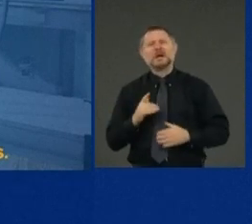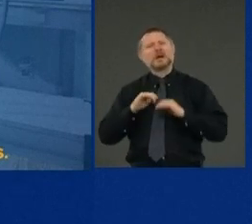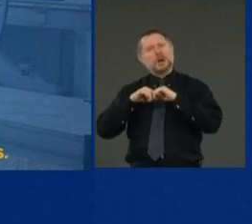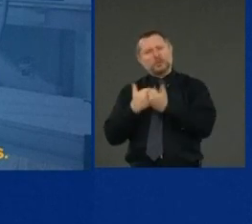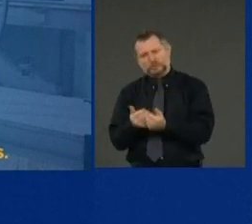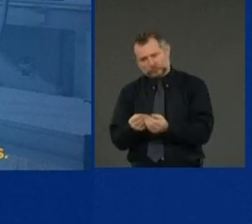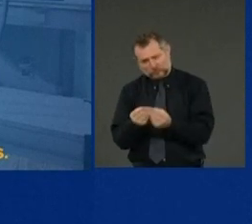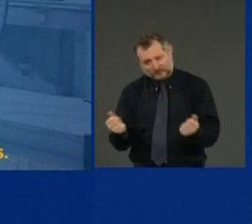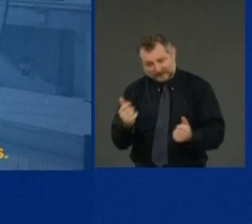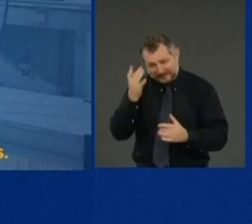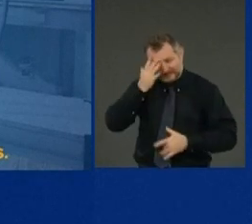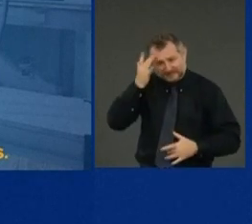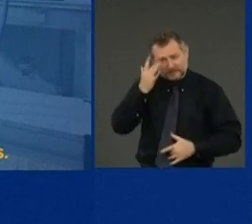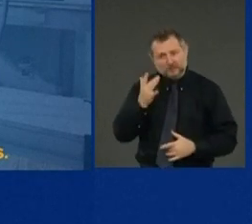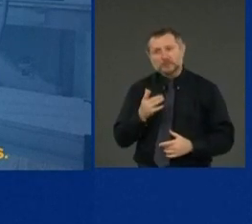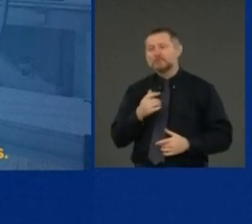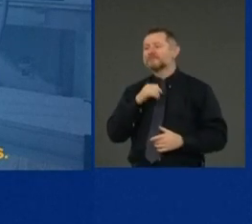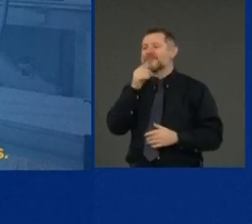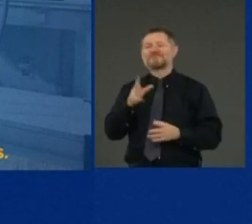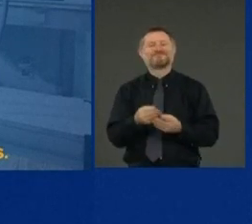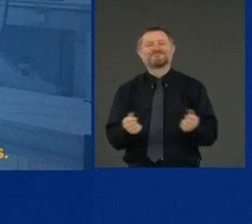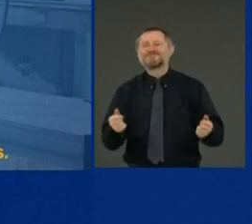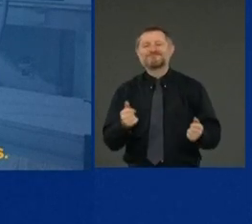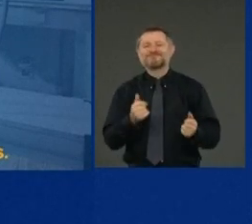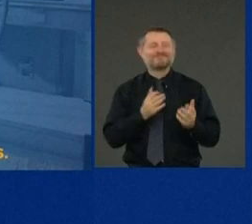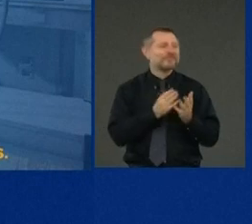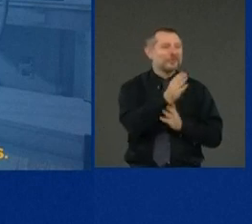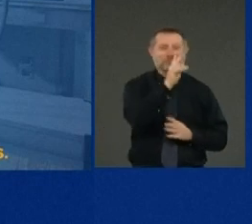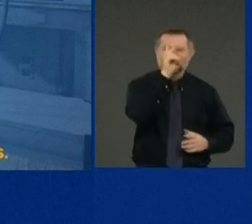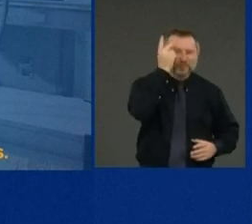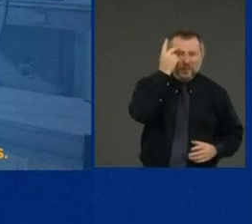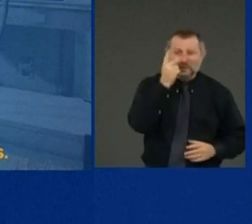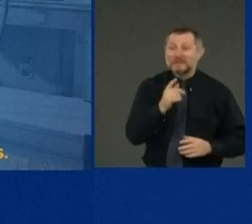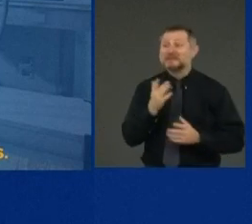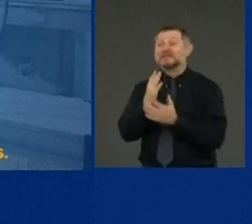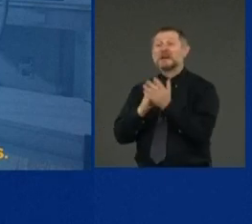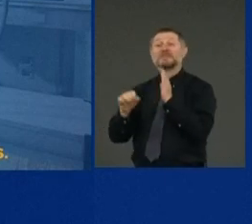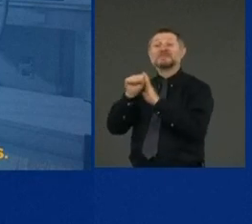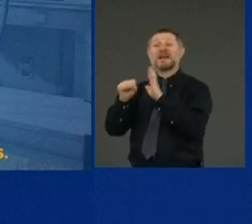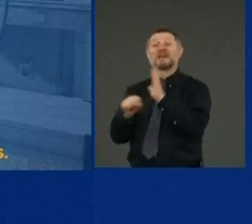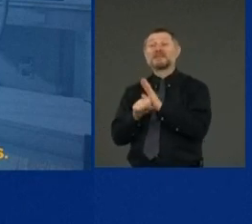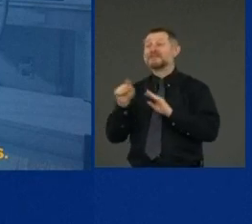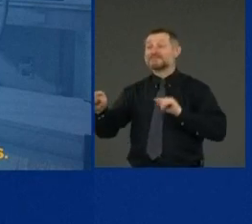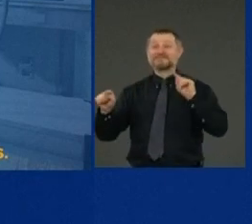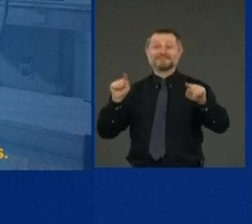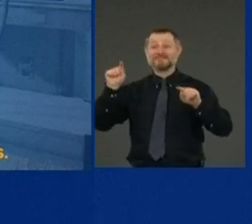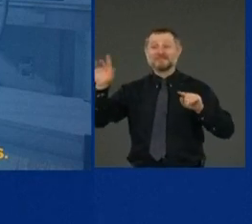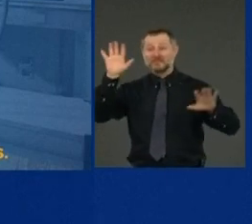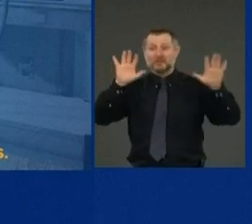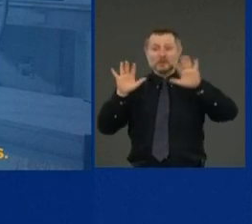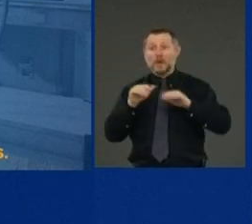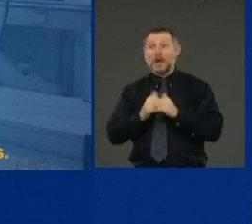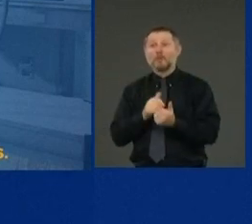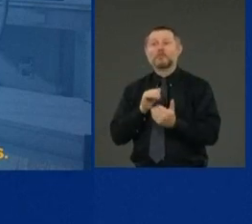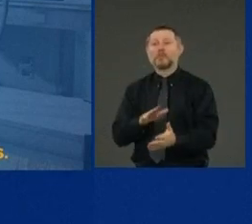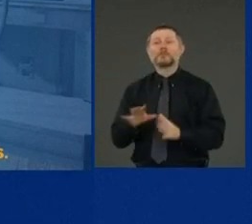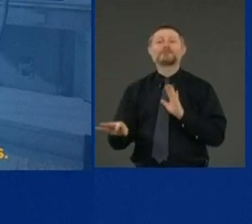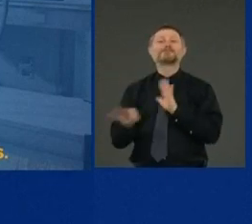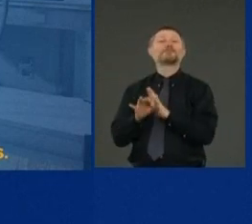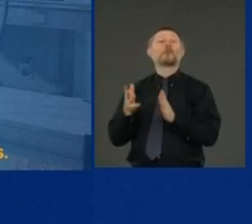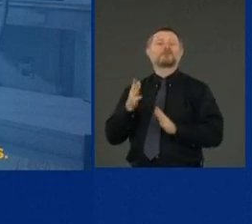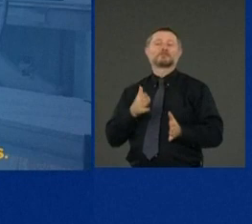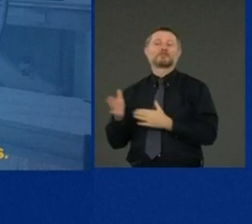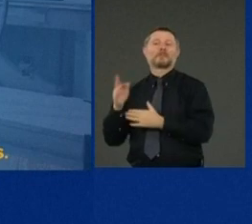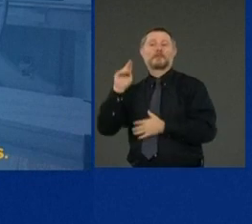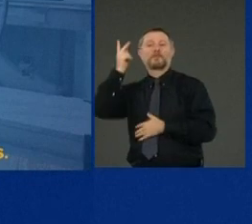politically. And you now see states that have dealt with it politically versus states that